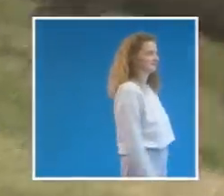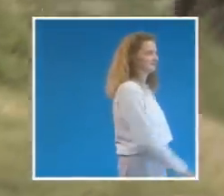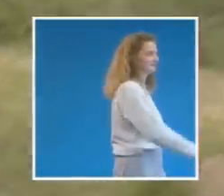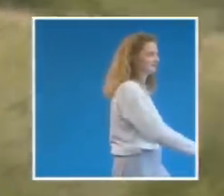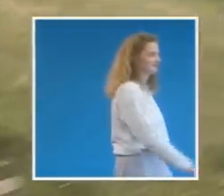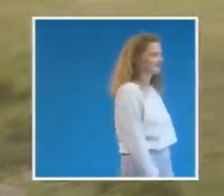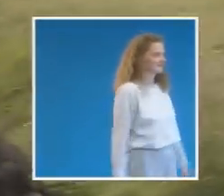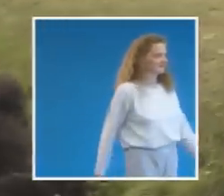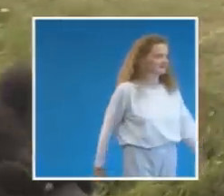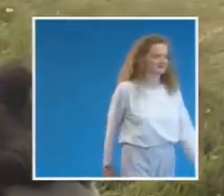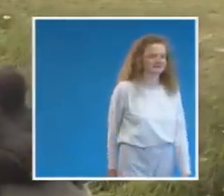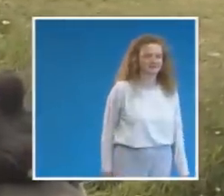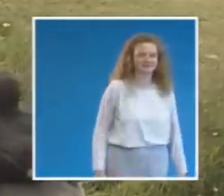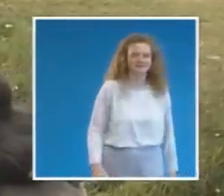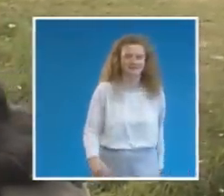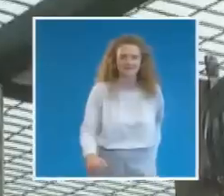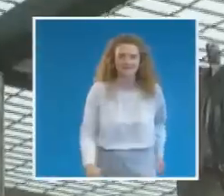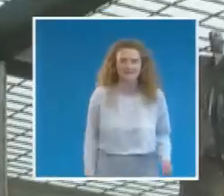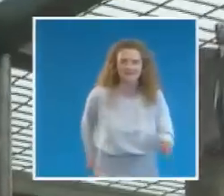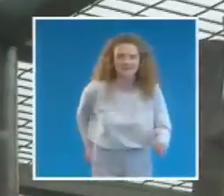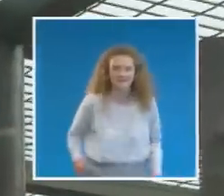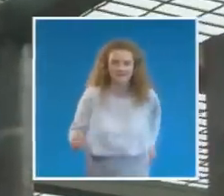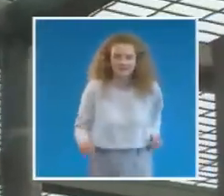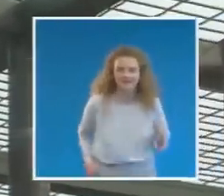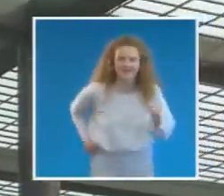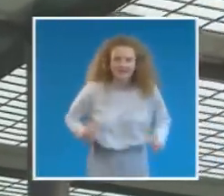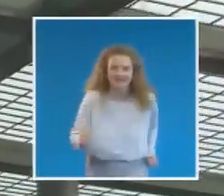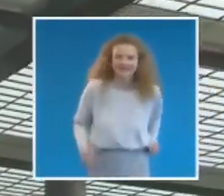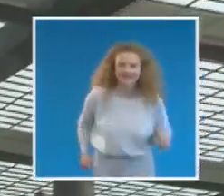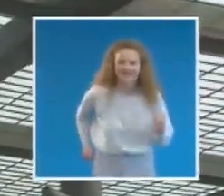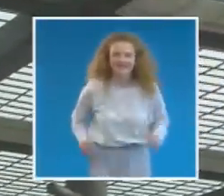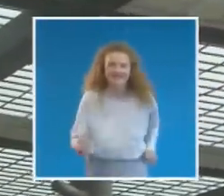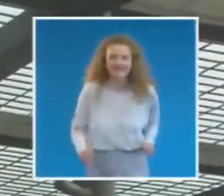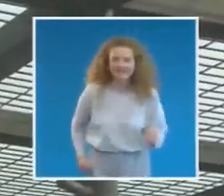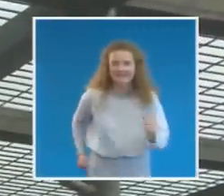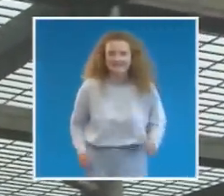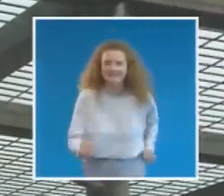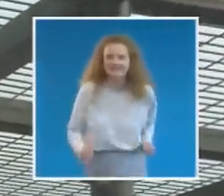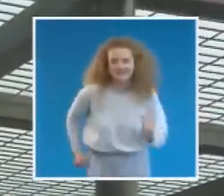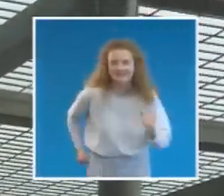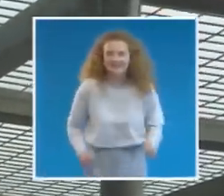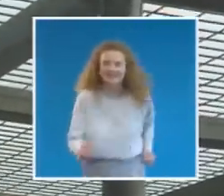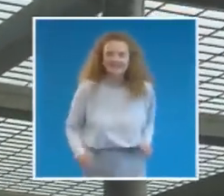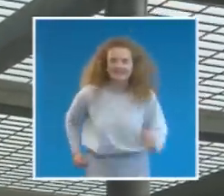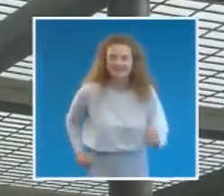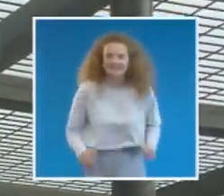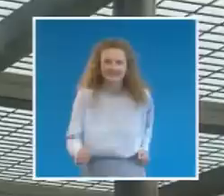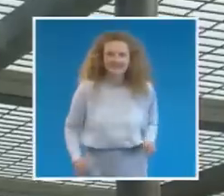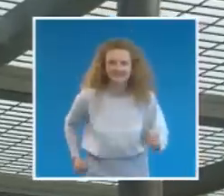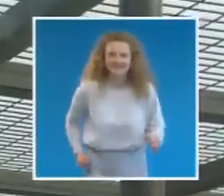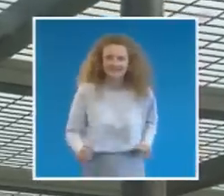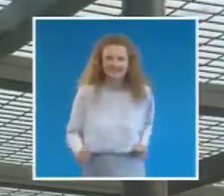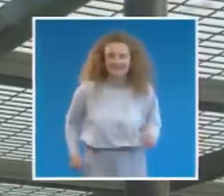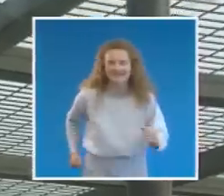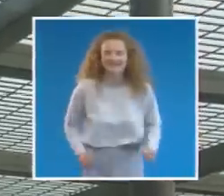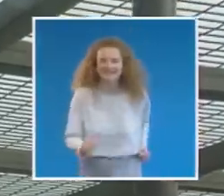fast, his legs are strong. When to school I have to hurry, often down the road